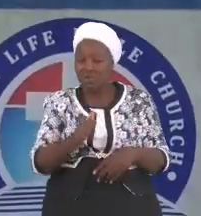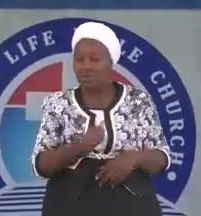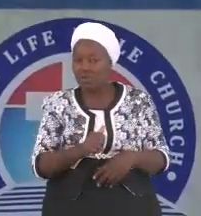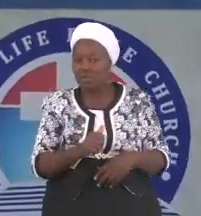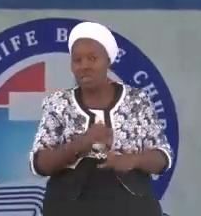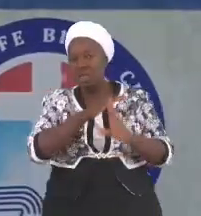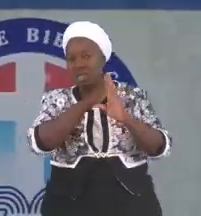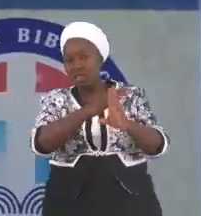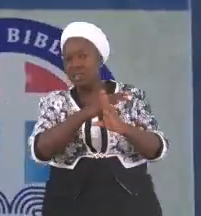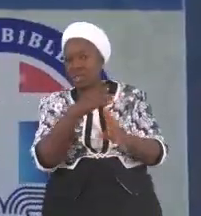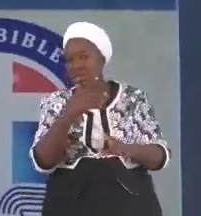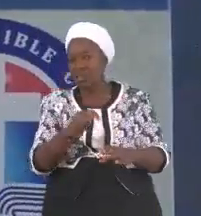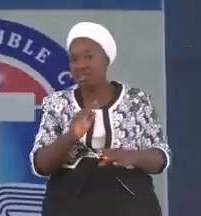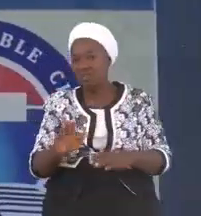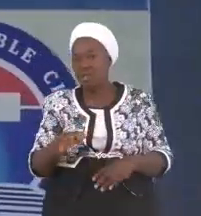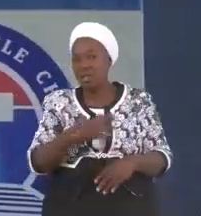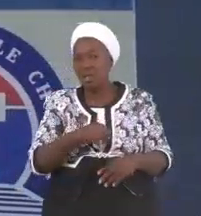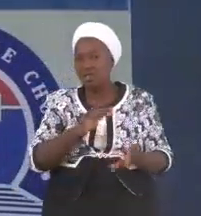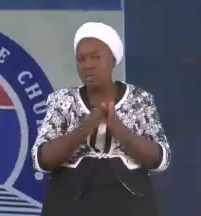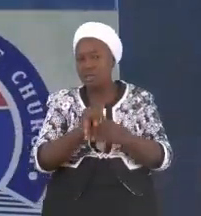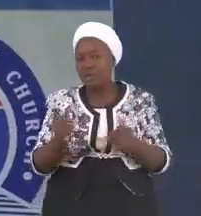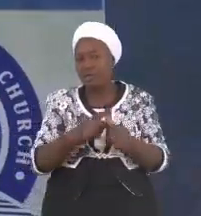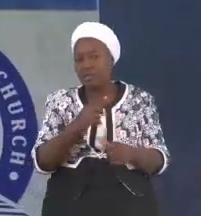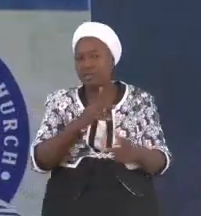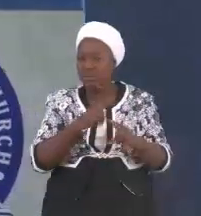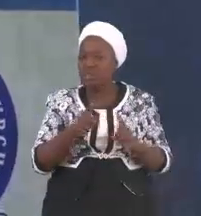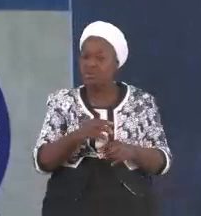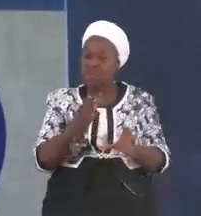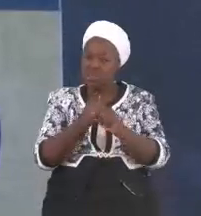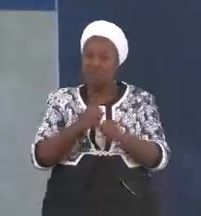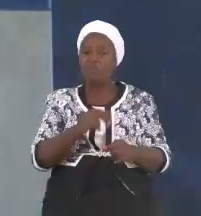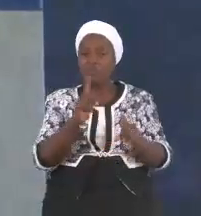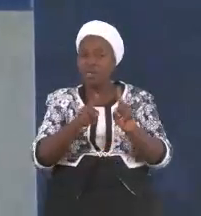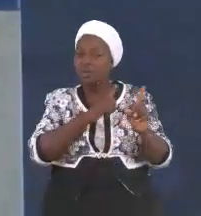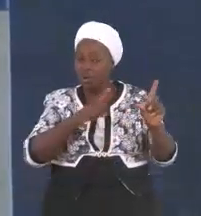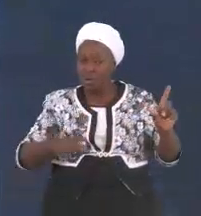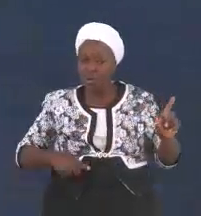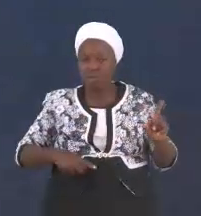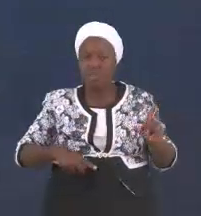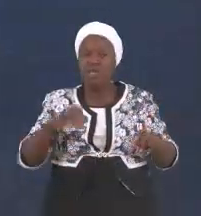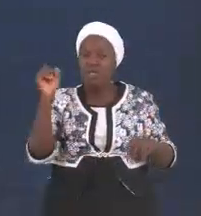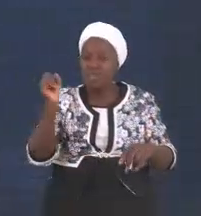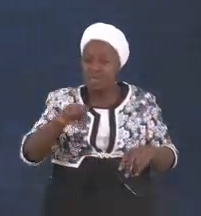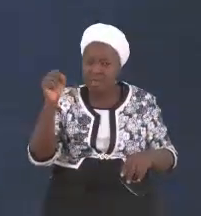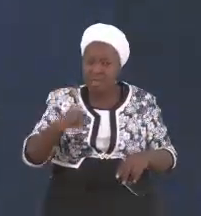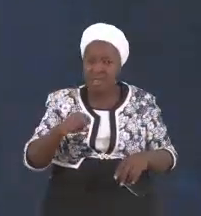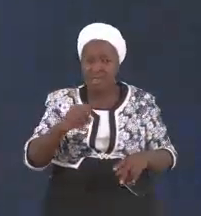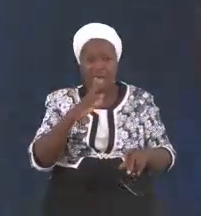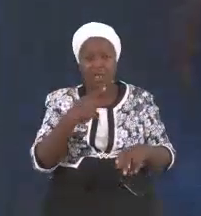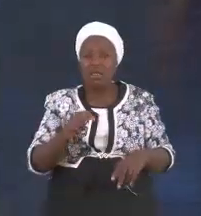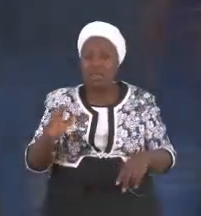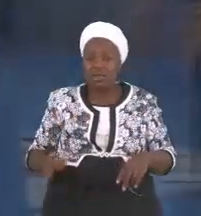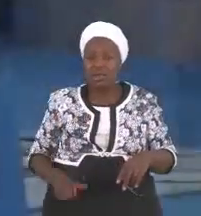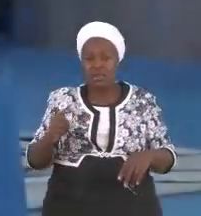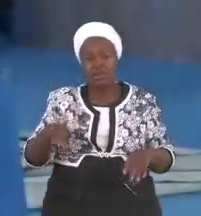forced, and they will receive. But Lord, yet the dogs under the table